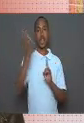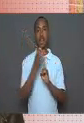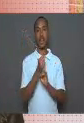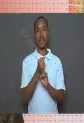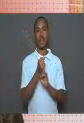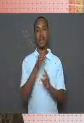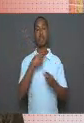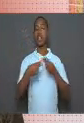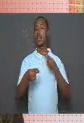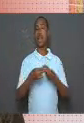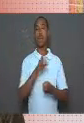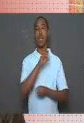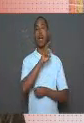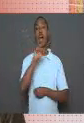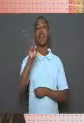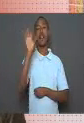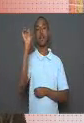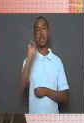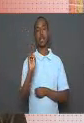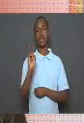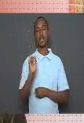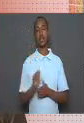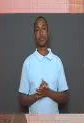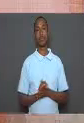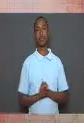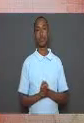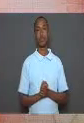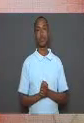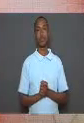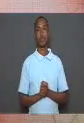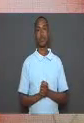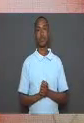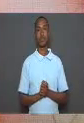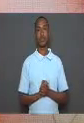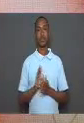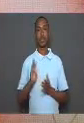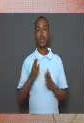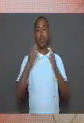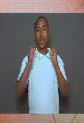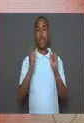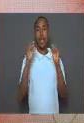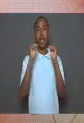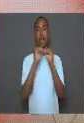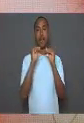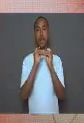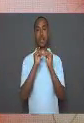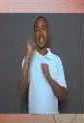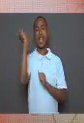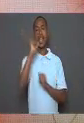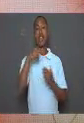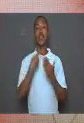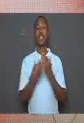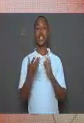yield multiplied by 100%. We can calculate any of these